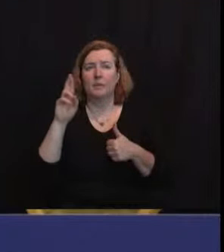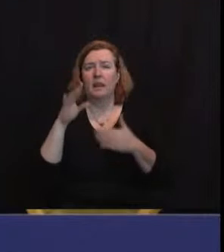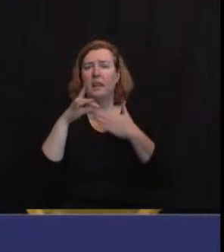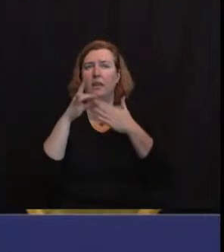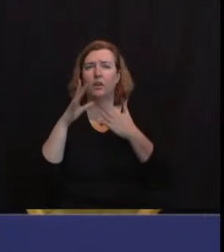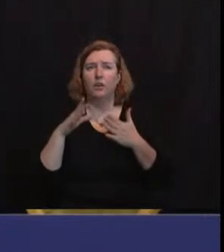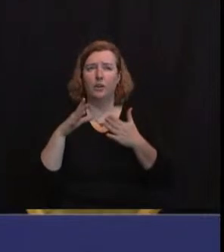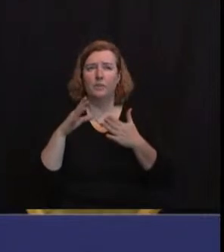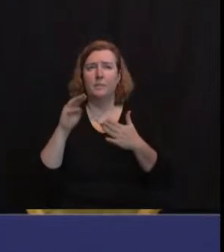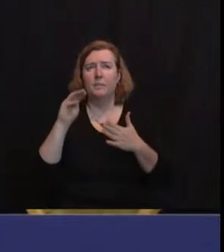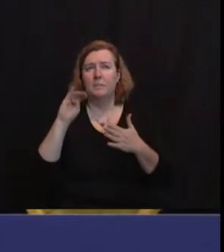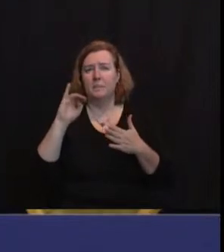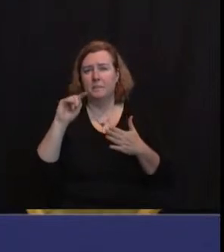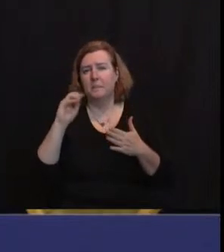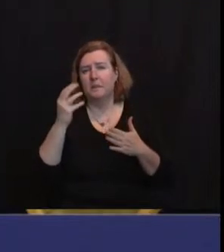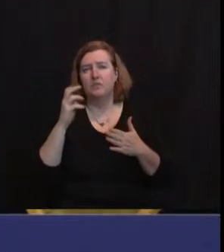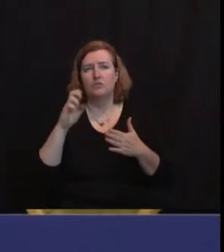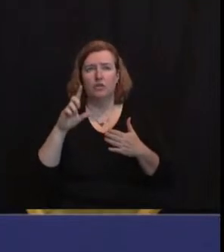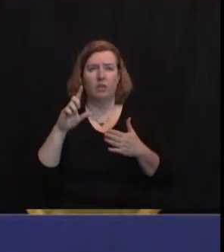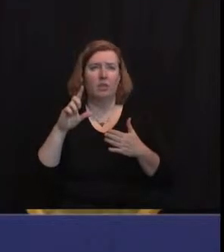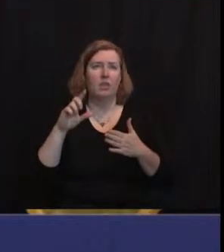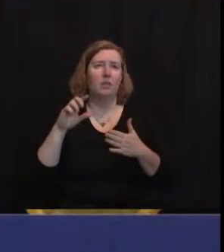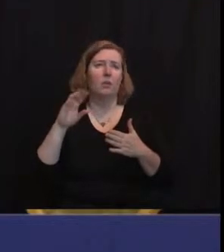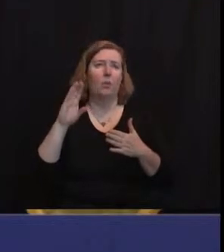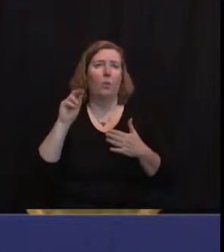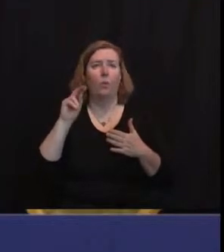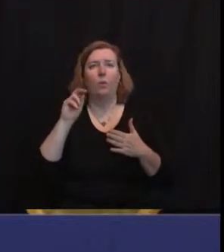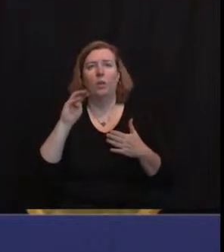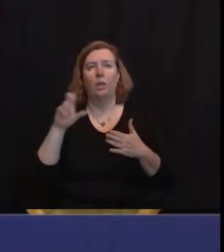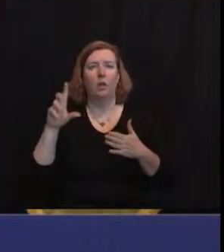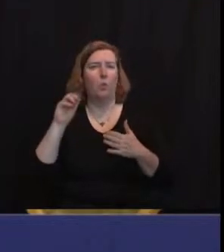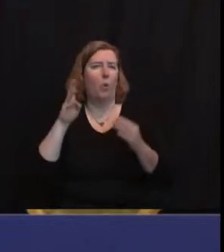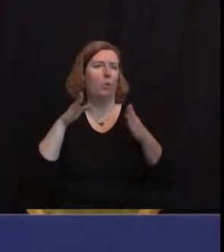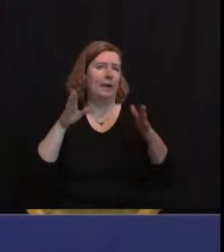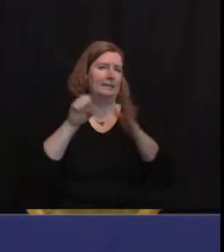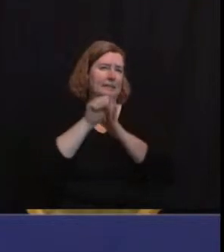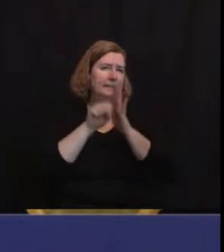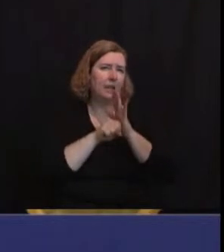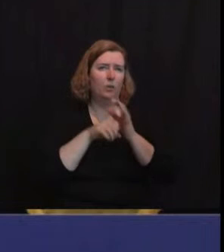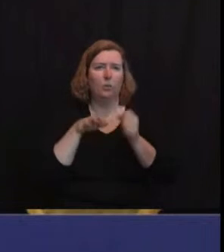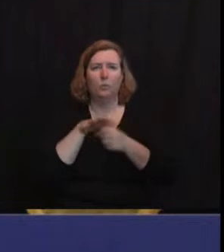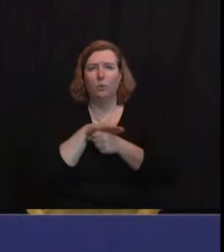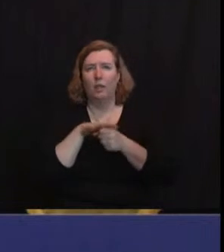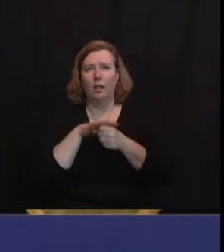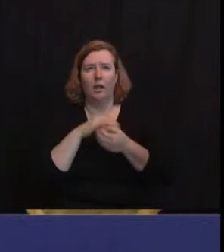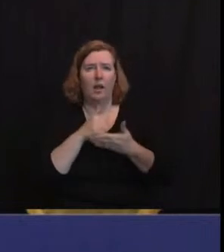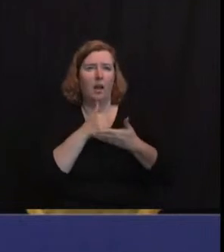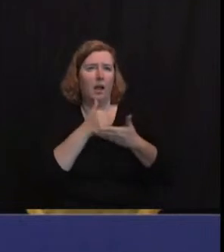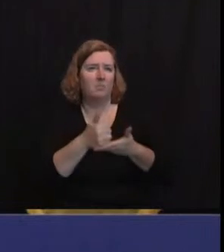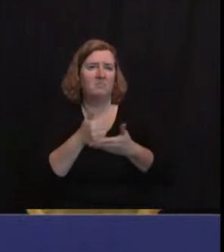Mitch McConnell, saying there was no way there would be any state and local aid.